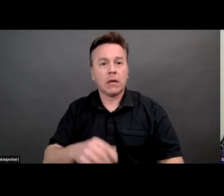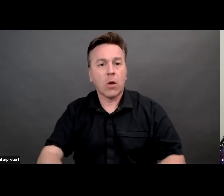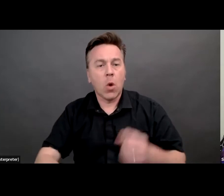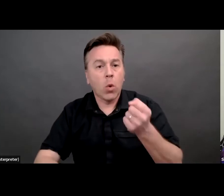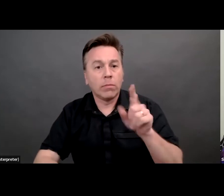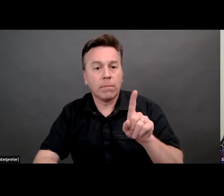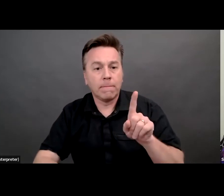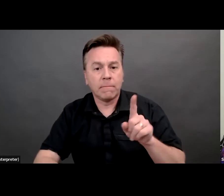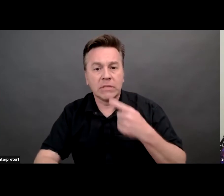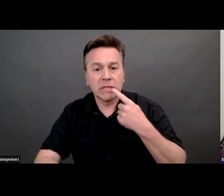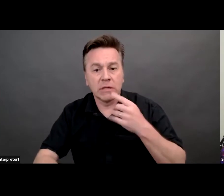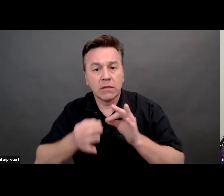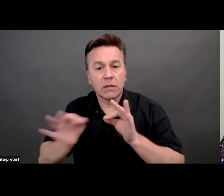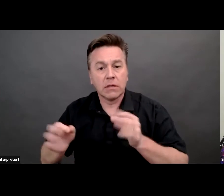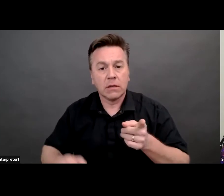said,